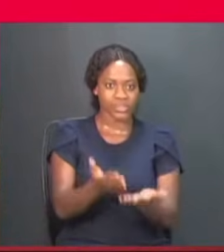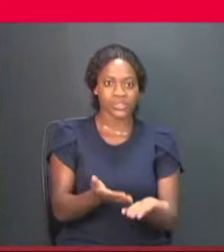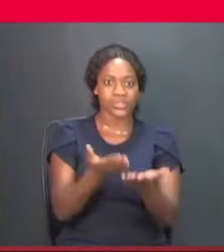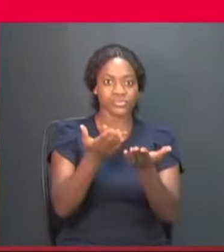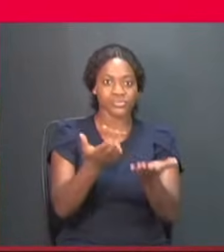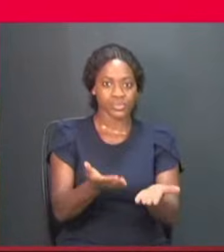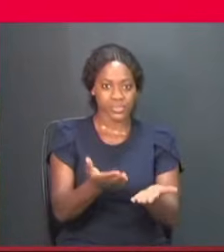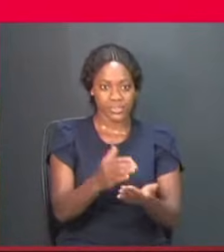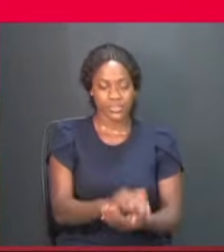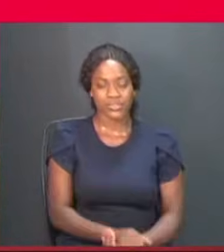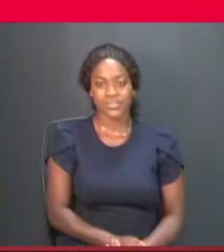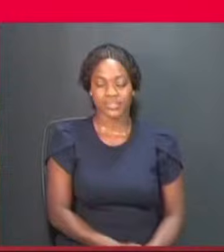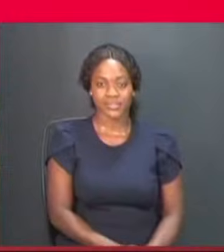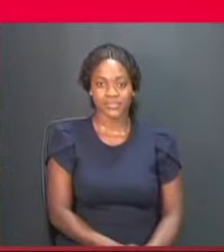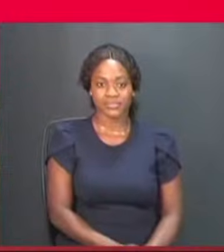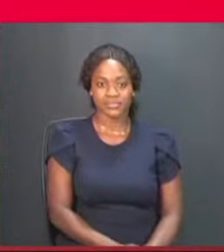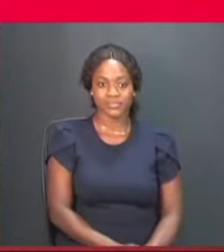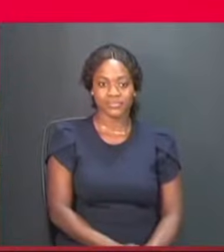Yes.